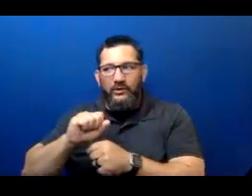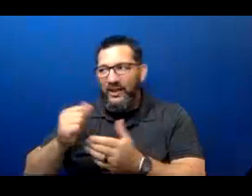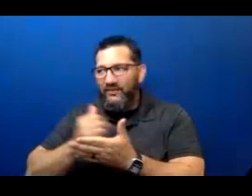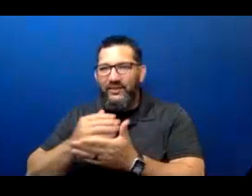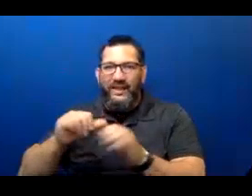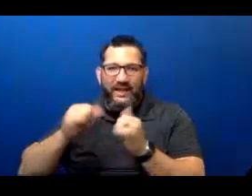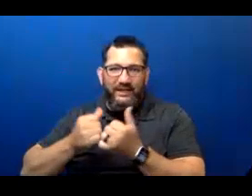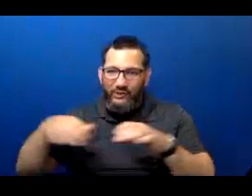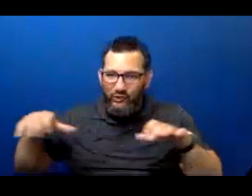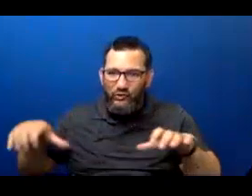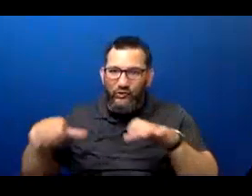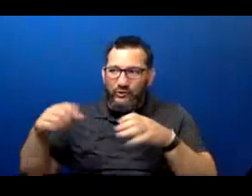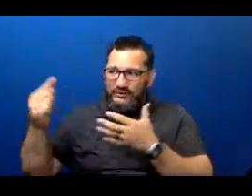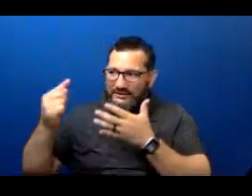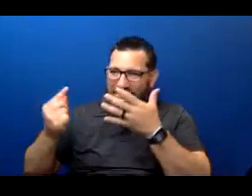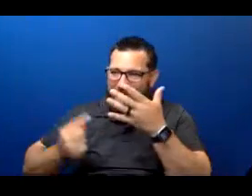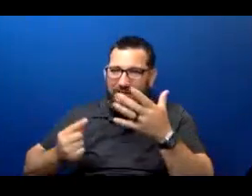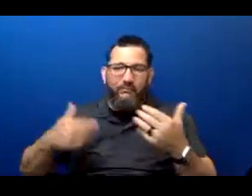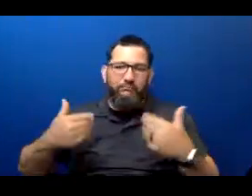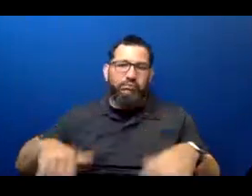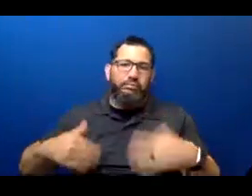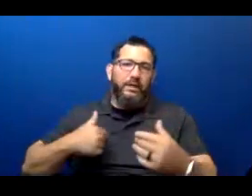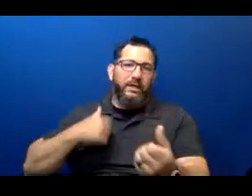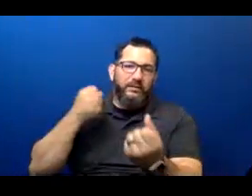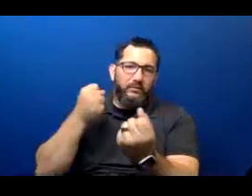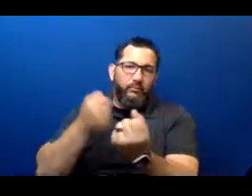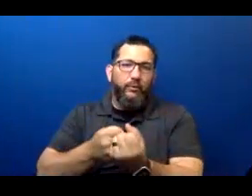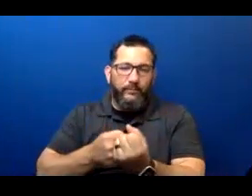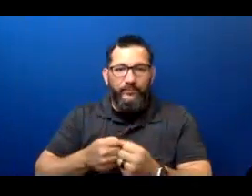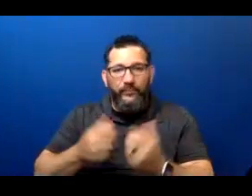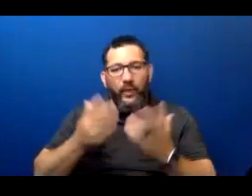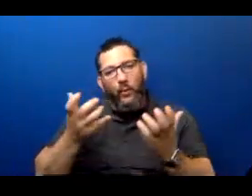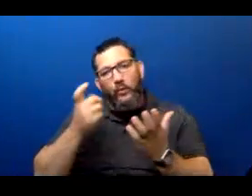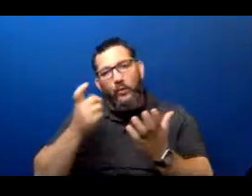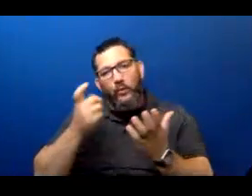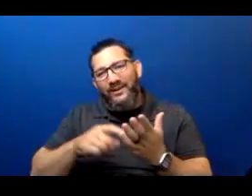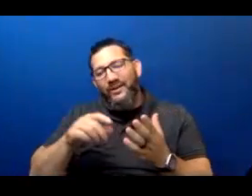agency, and I'm in full support of it. So I just wanted to recognize the